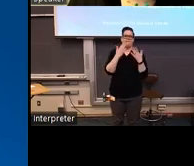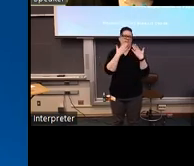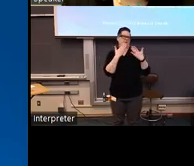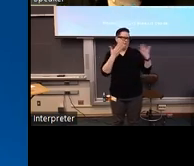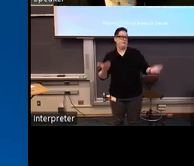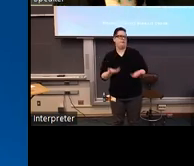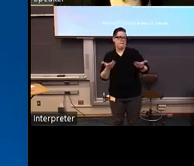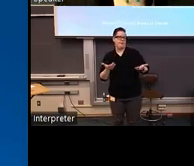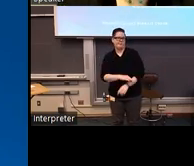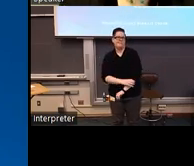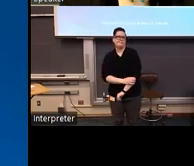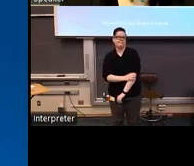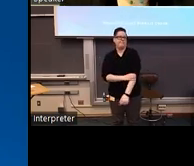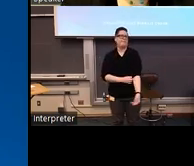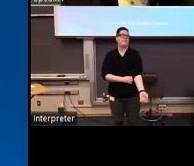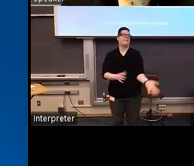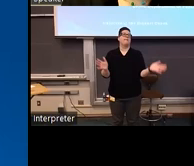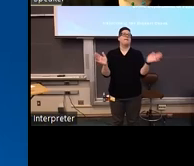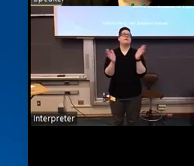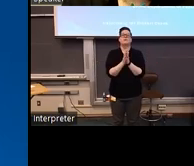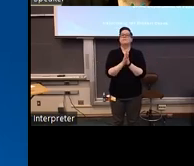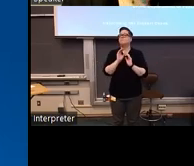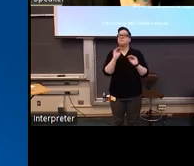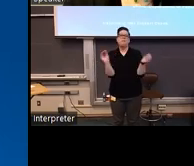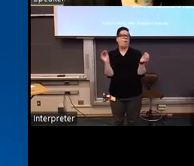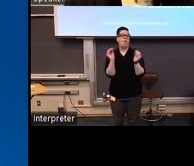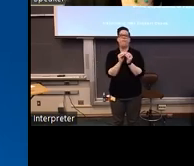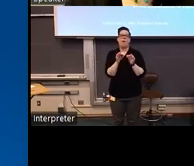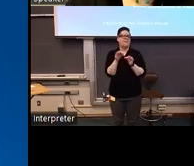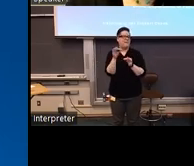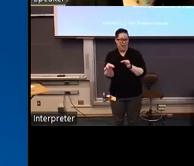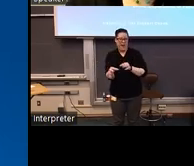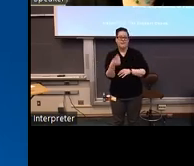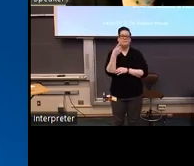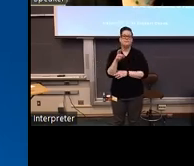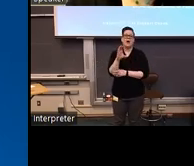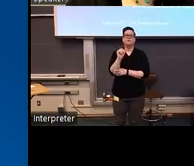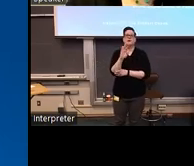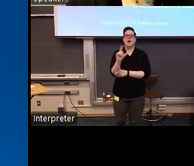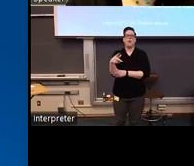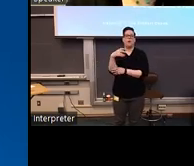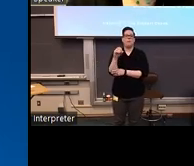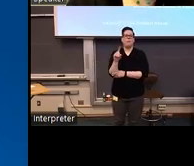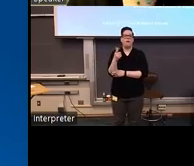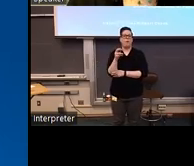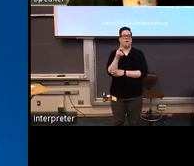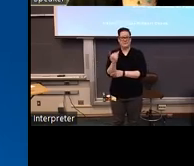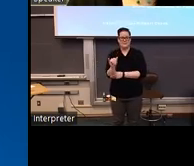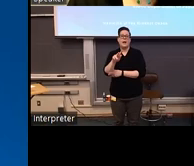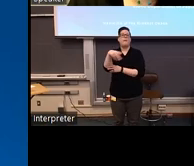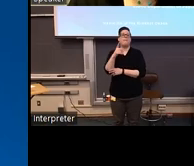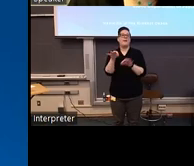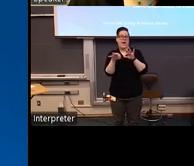here. So without further ado, Dr. Carol Podgorski completed her doctoral degree